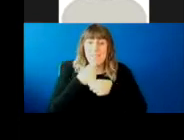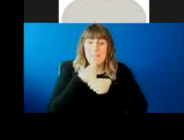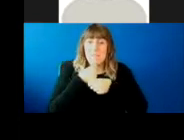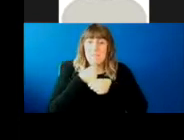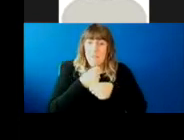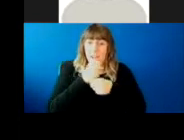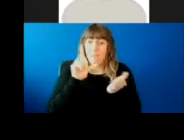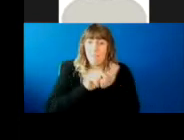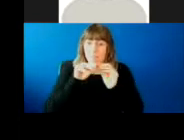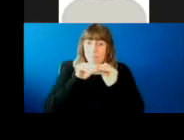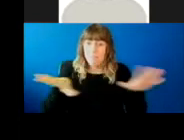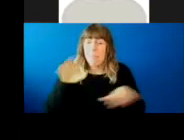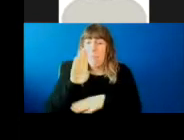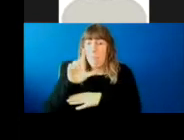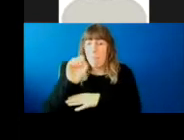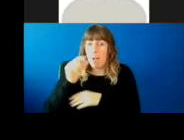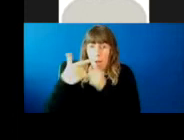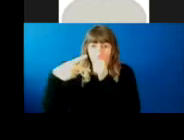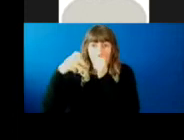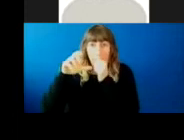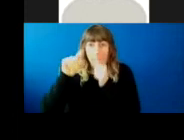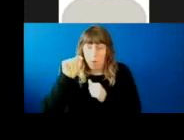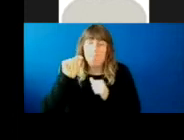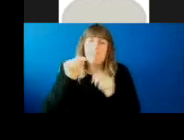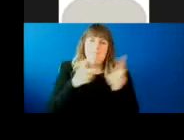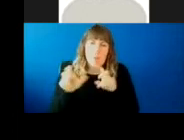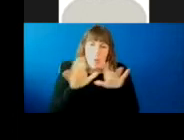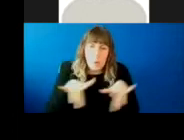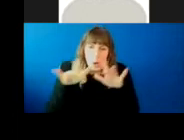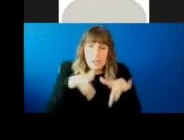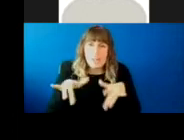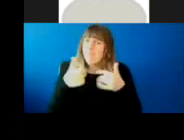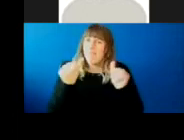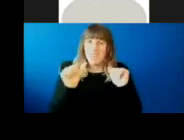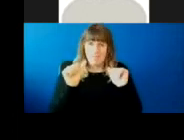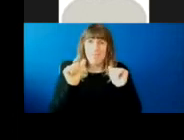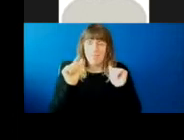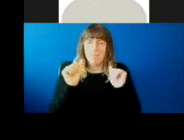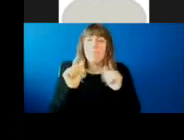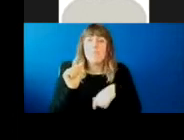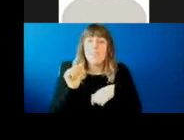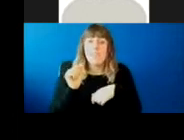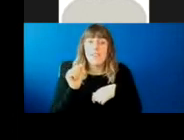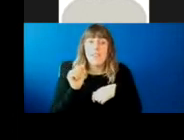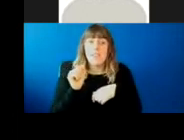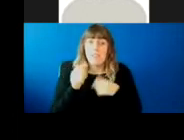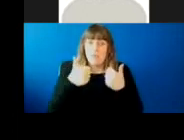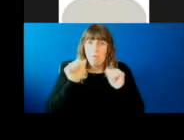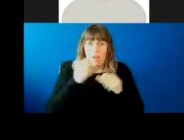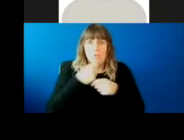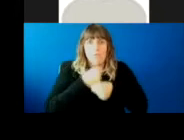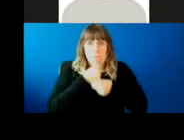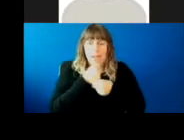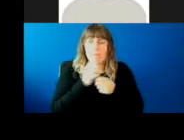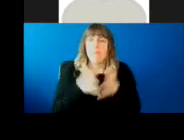post or a webinar, any kind of recording, to make like as much of it as you can. So